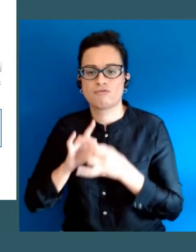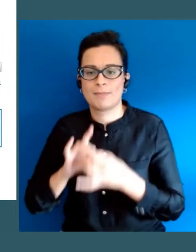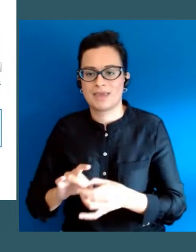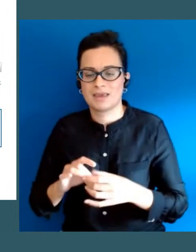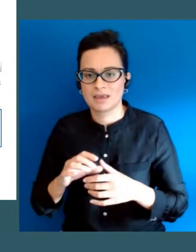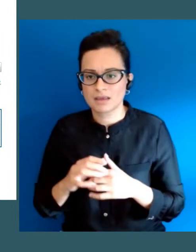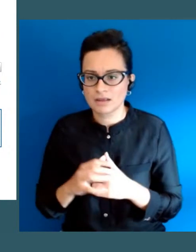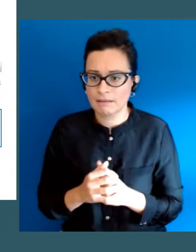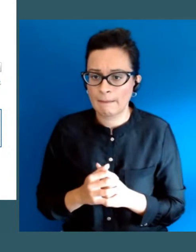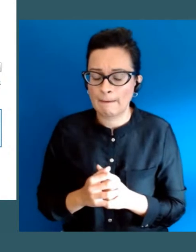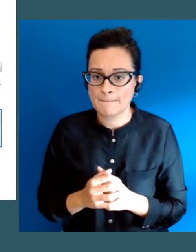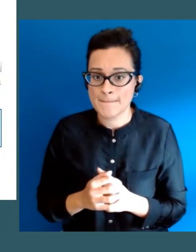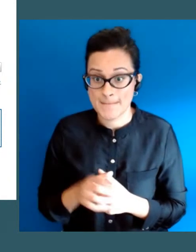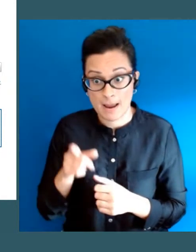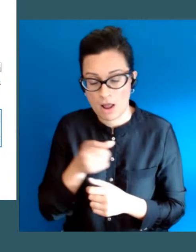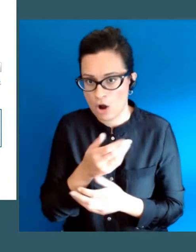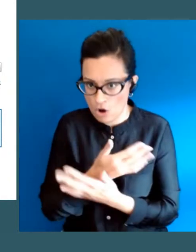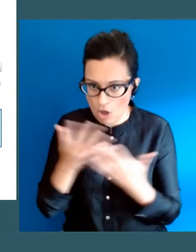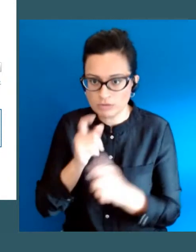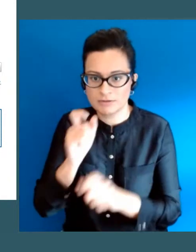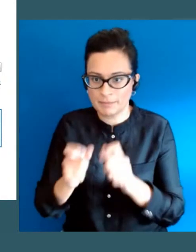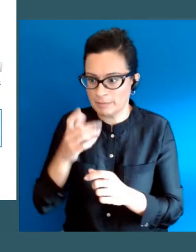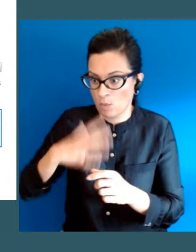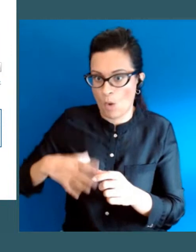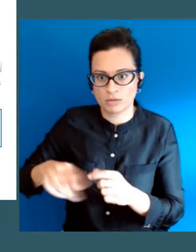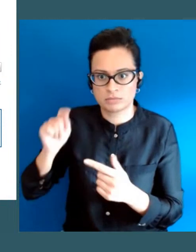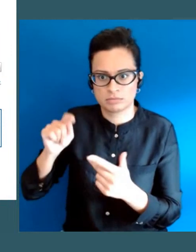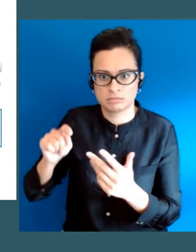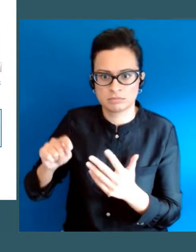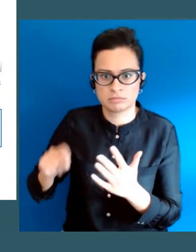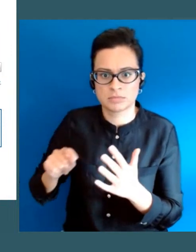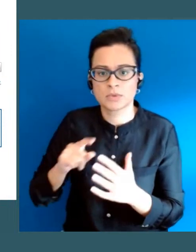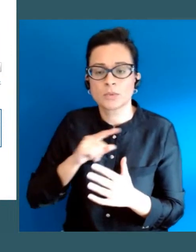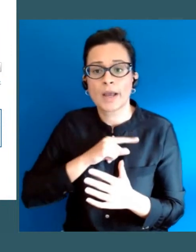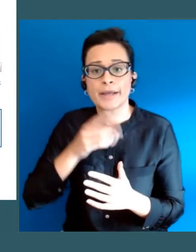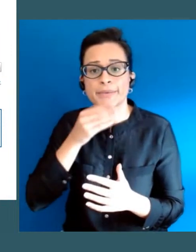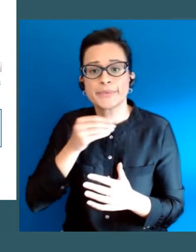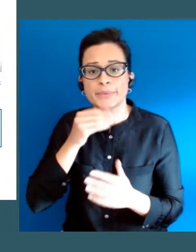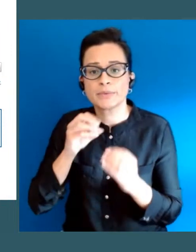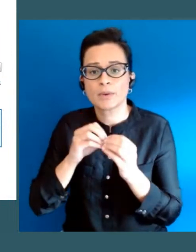actively pursued. These involve use of biologics,